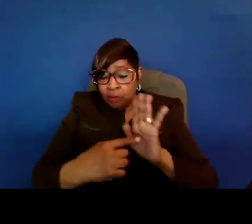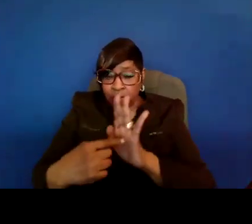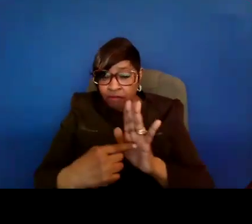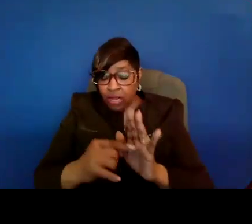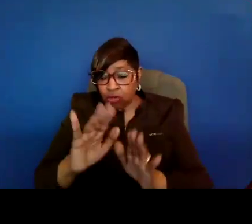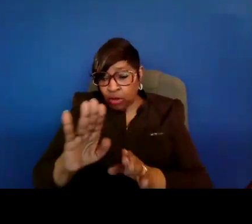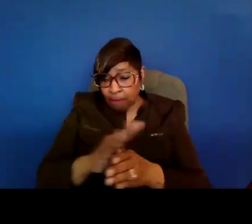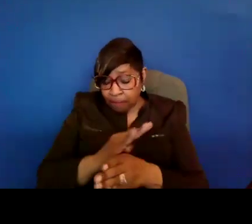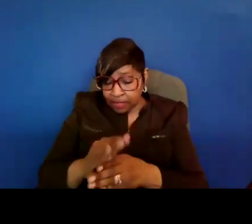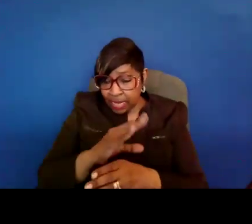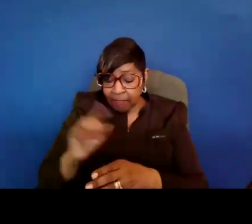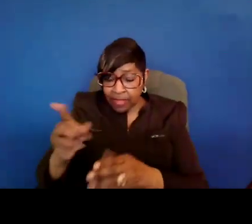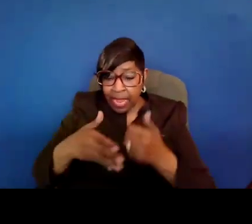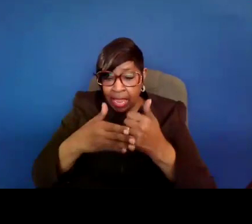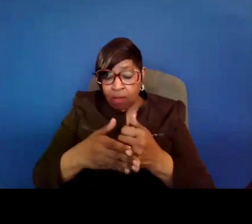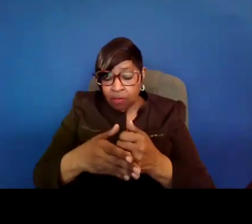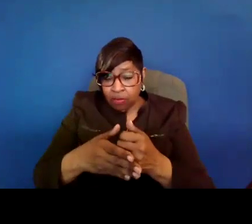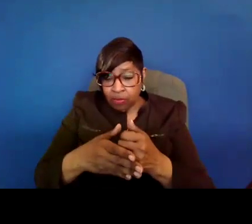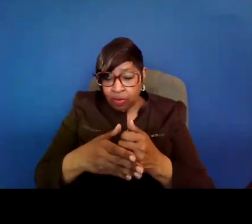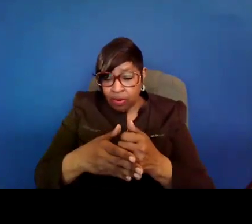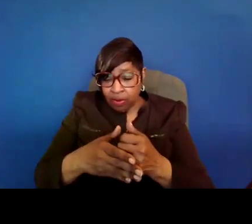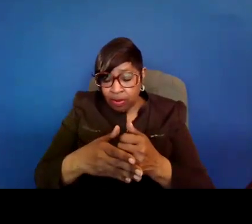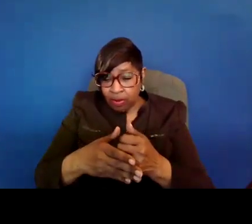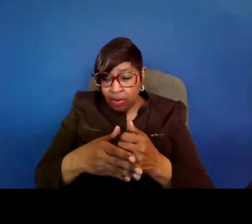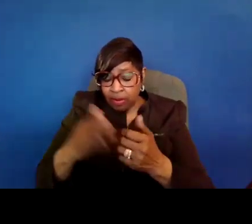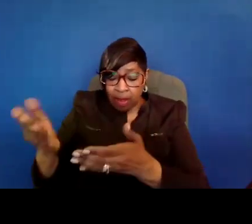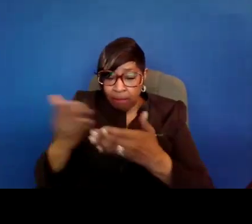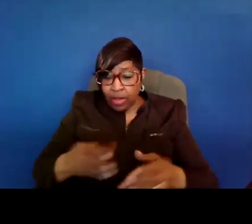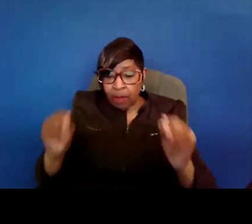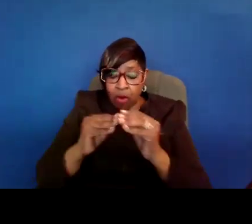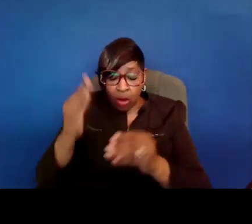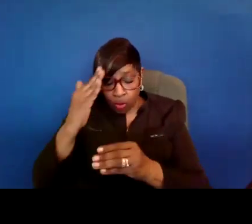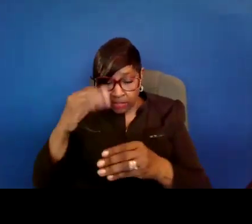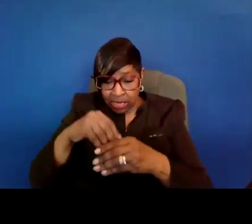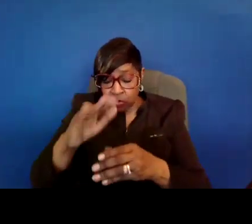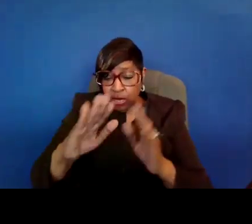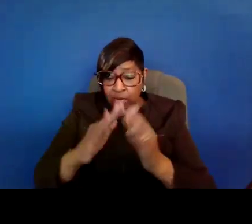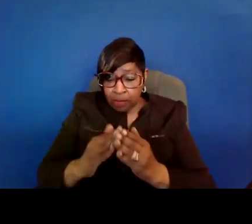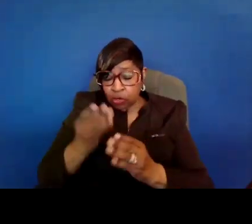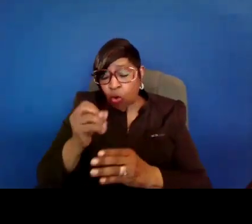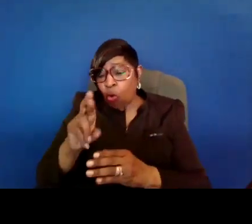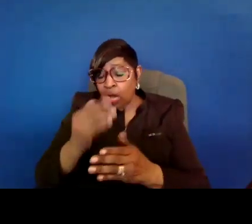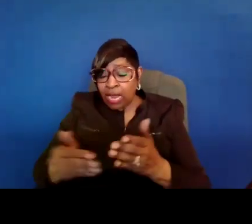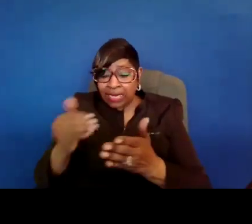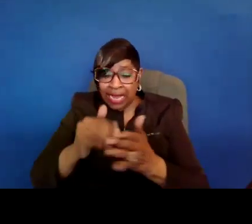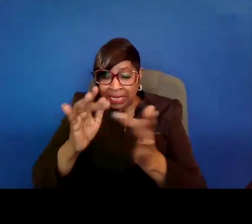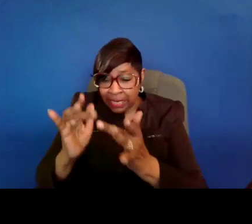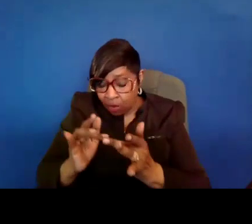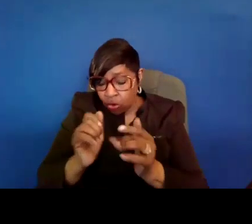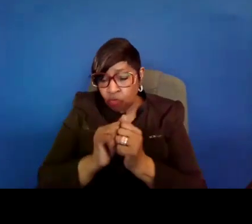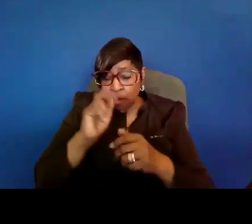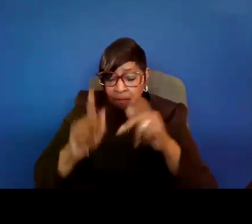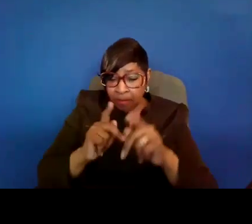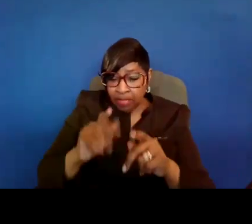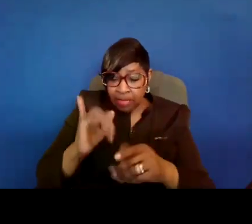may, help you drive more awareness in your community, or just, again, networking with people that might be